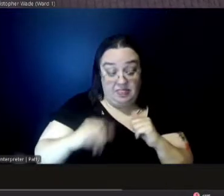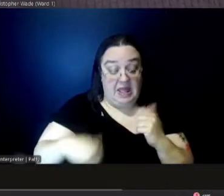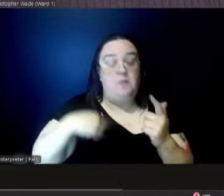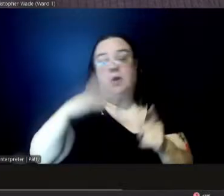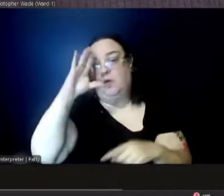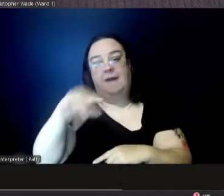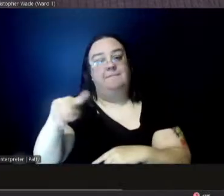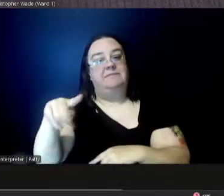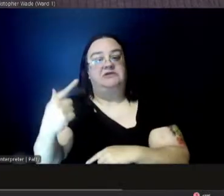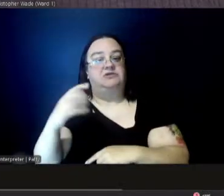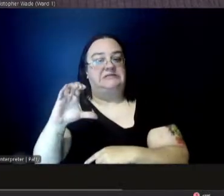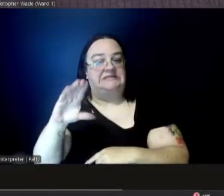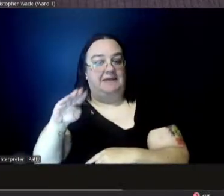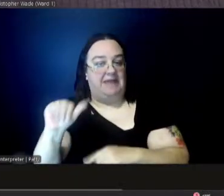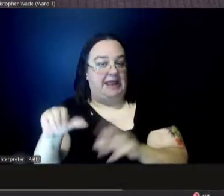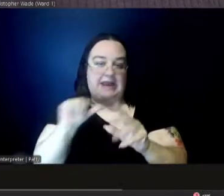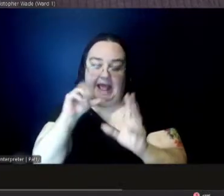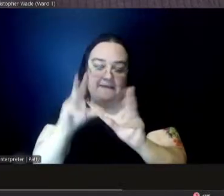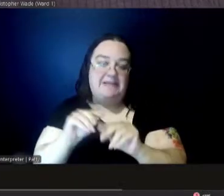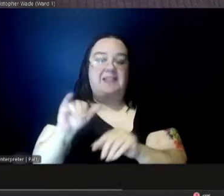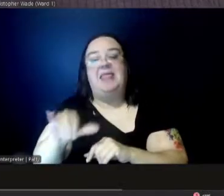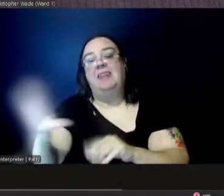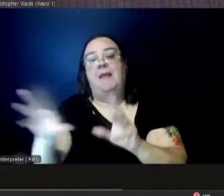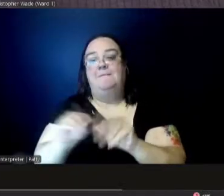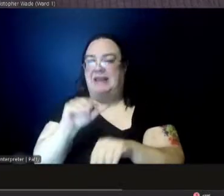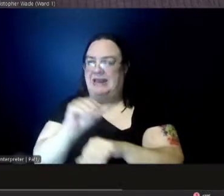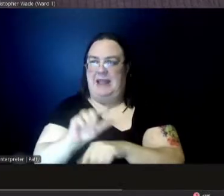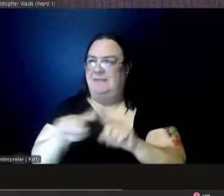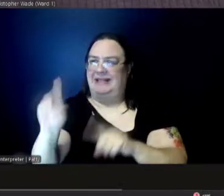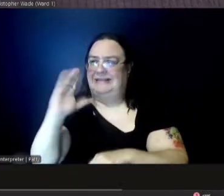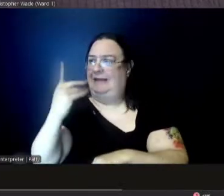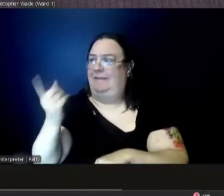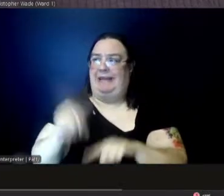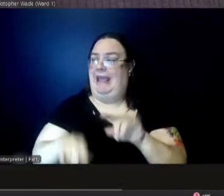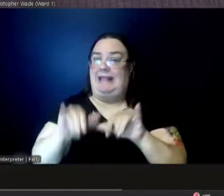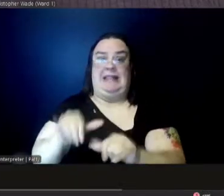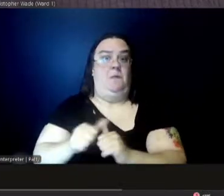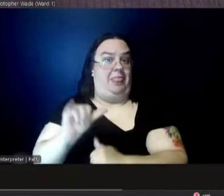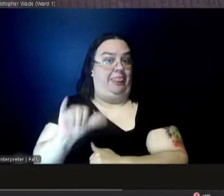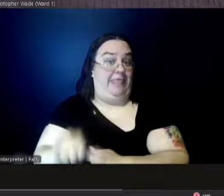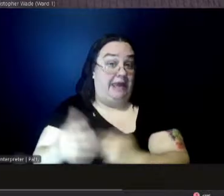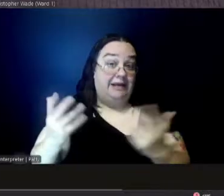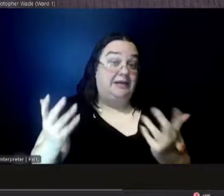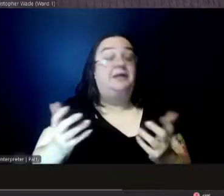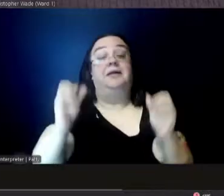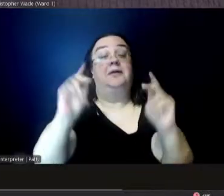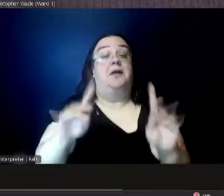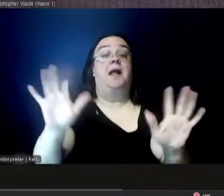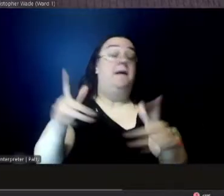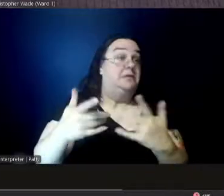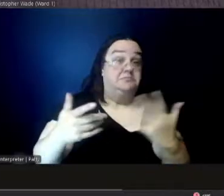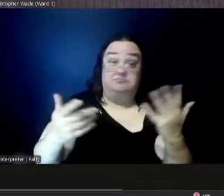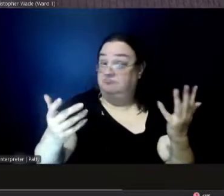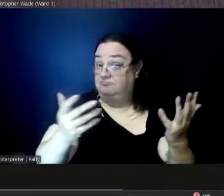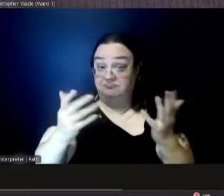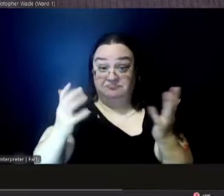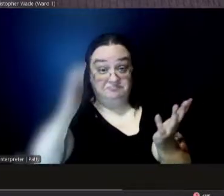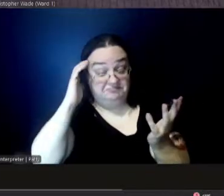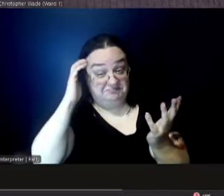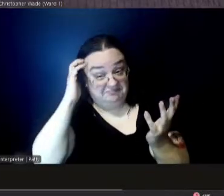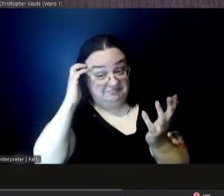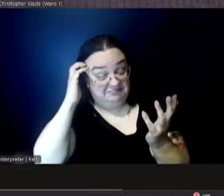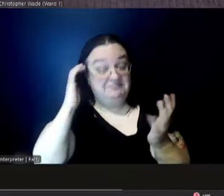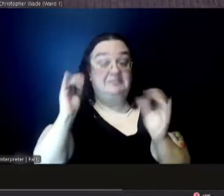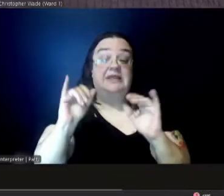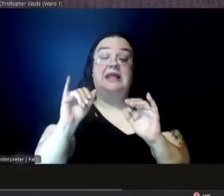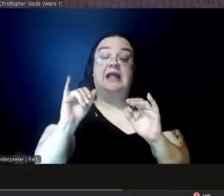meeting because that's their meeting night, but they can't seem to stick to it. So, all right, pending any